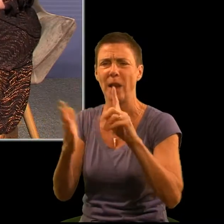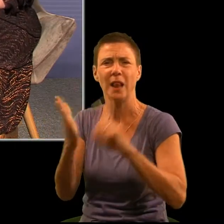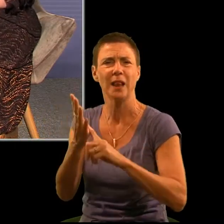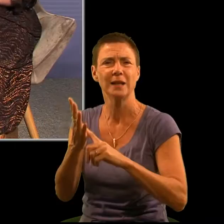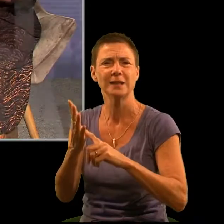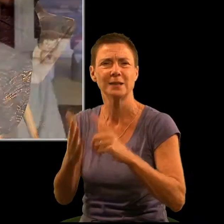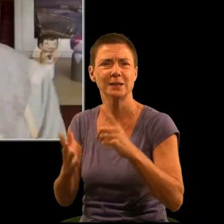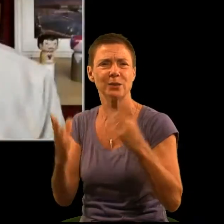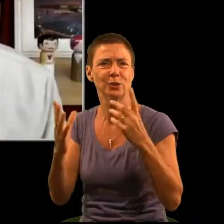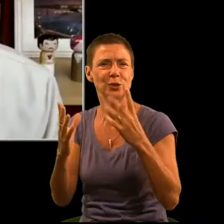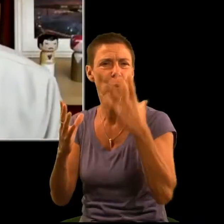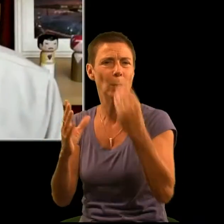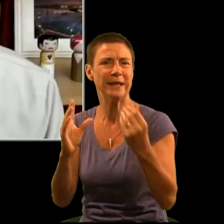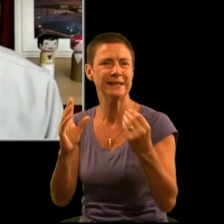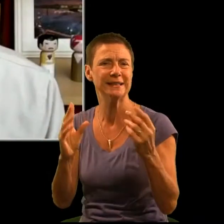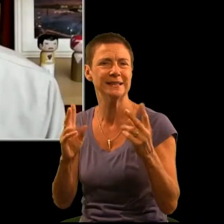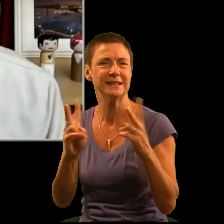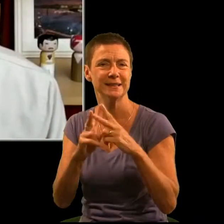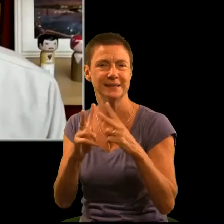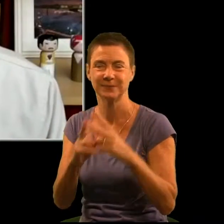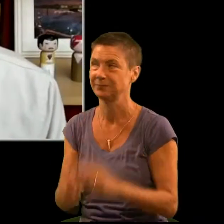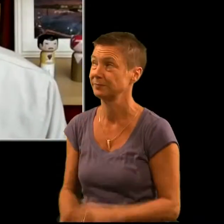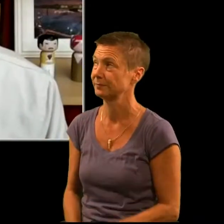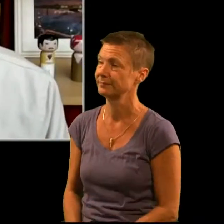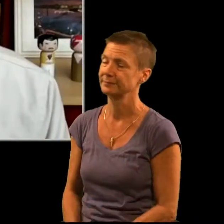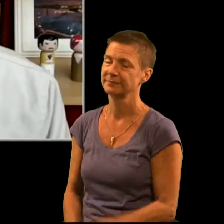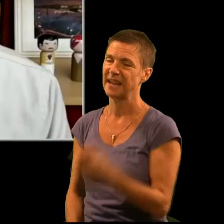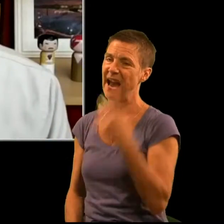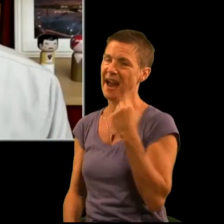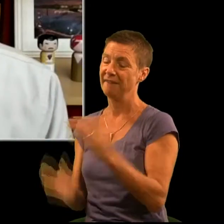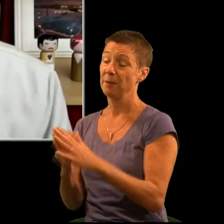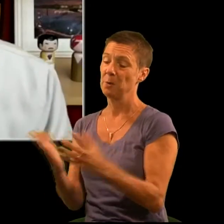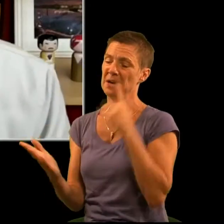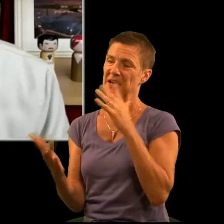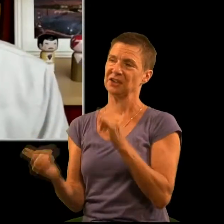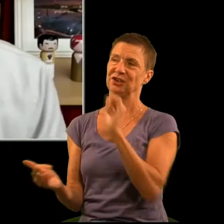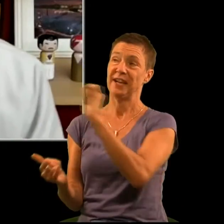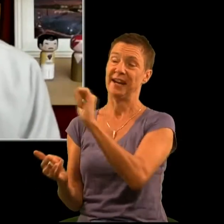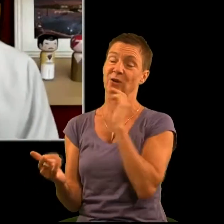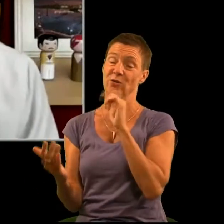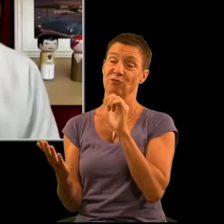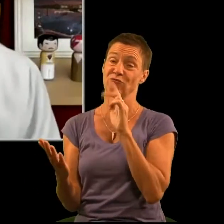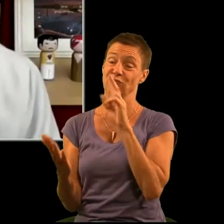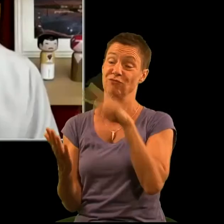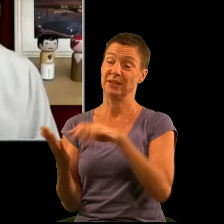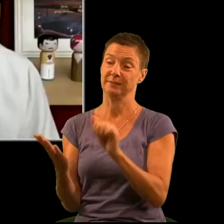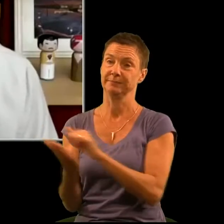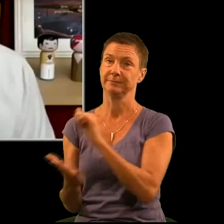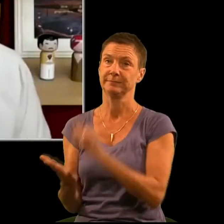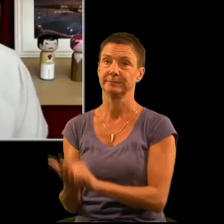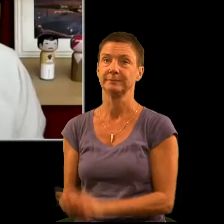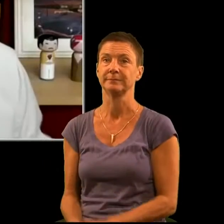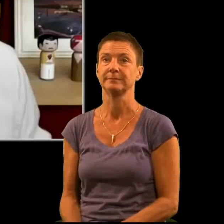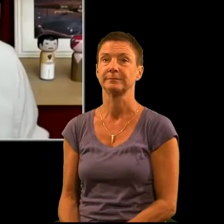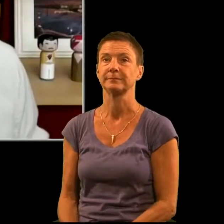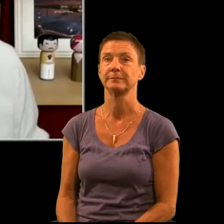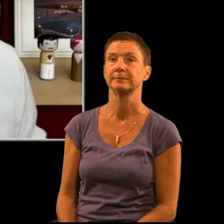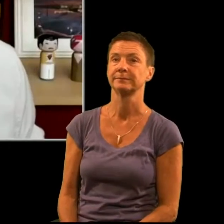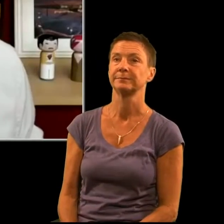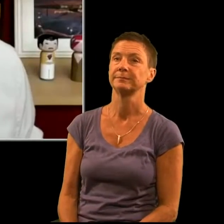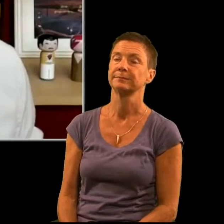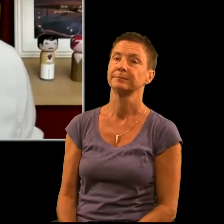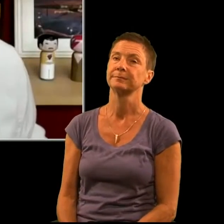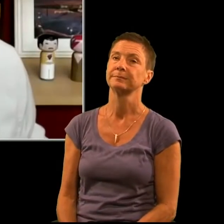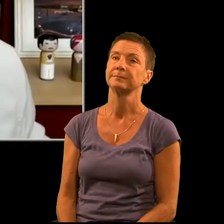exceptionally cruel. I know, and I have all the words here so I can check that you're not editing. I'm actually going to read a bit from the